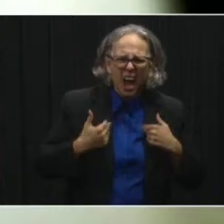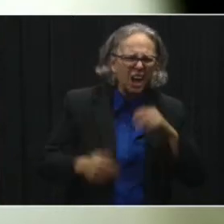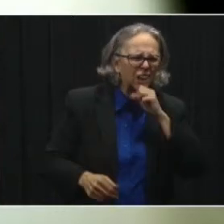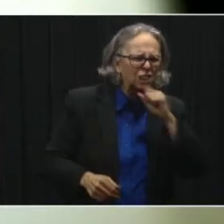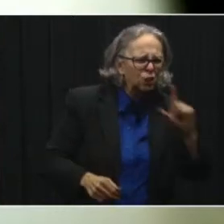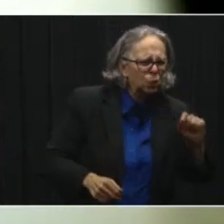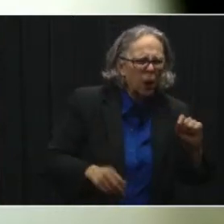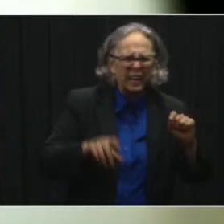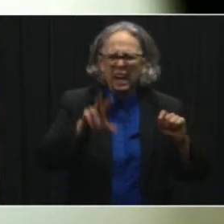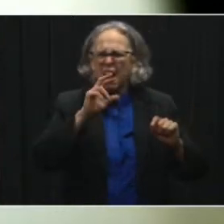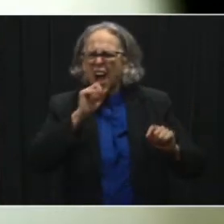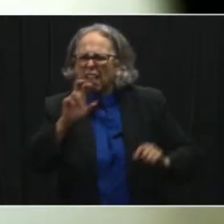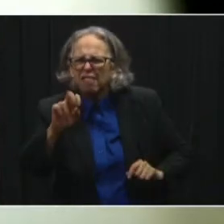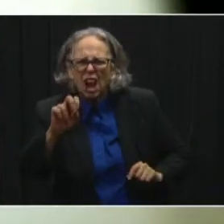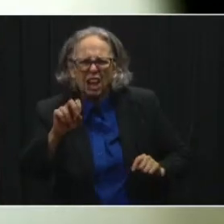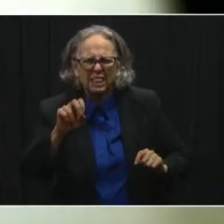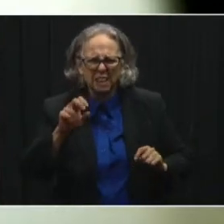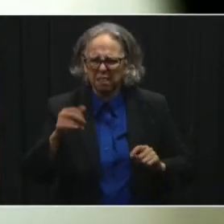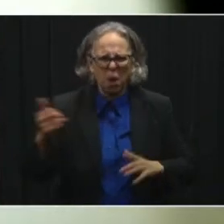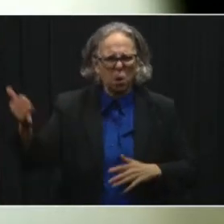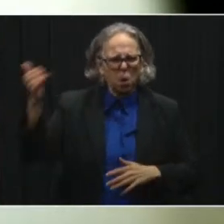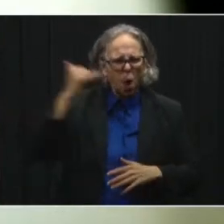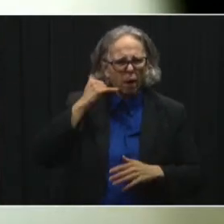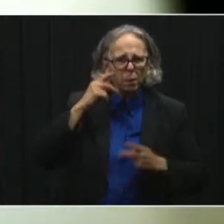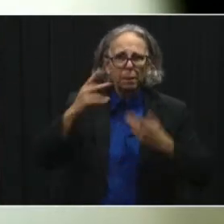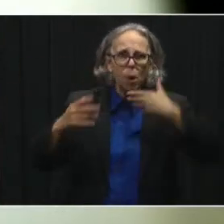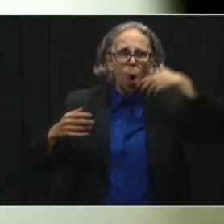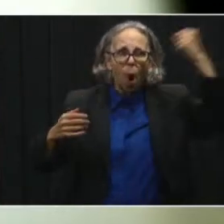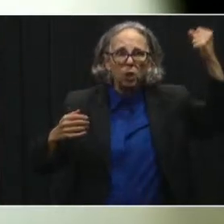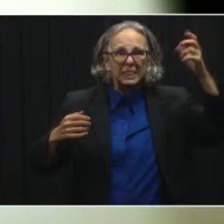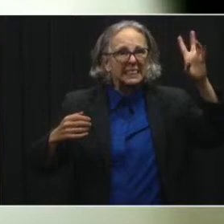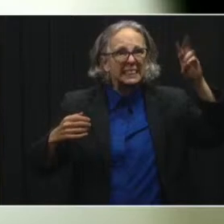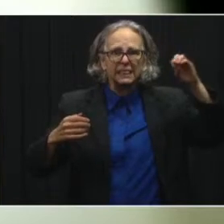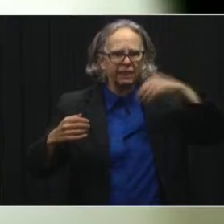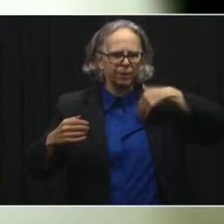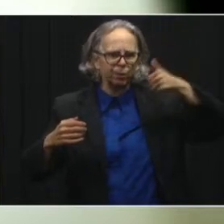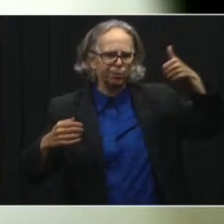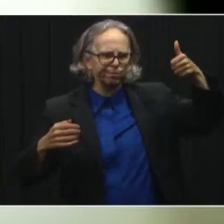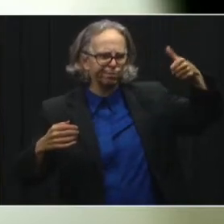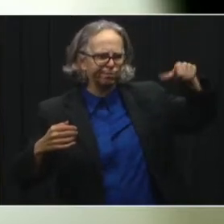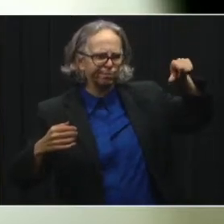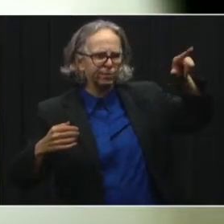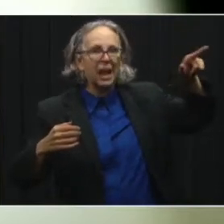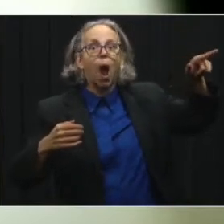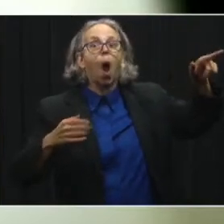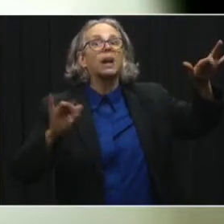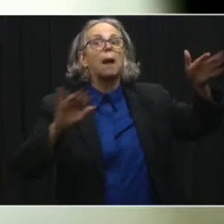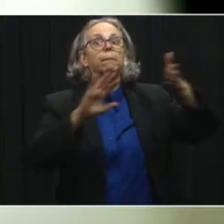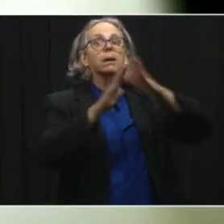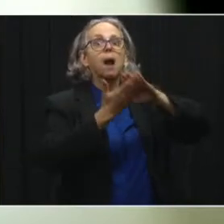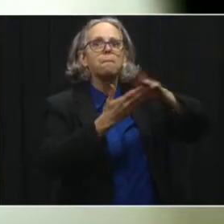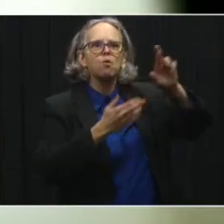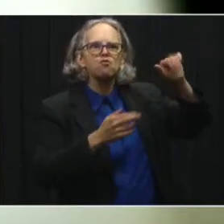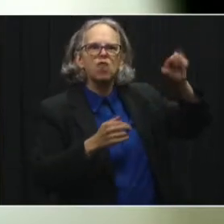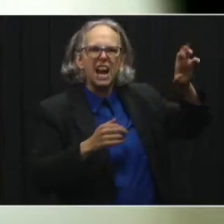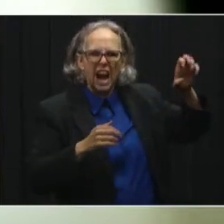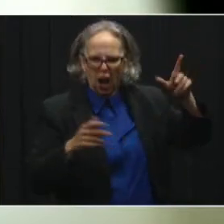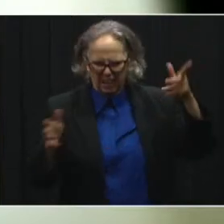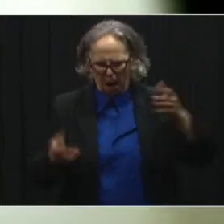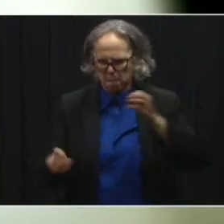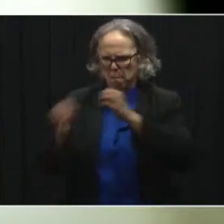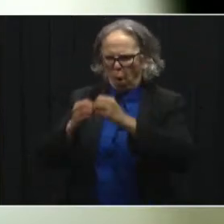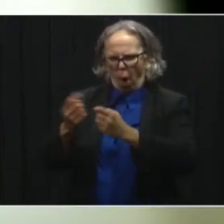about a 60-year-old at this point, which was very common back in the winter. And by sicker, these doctors in